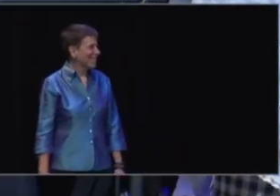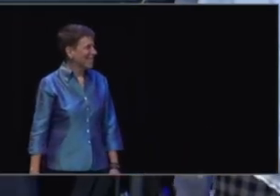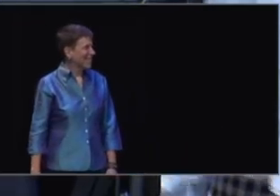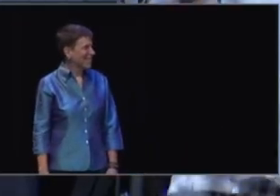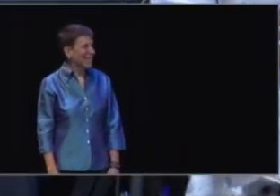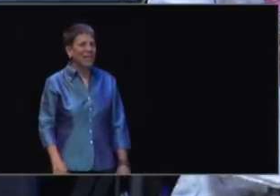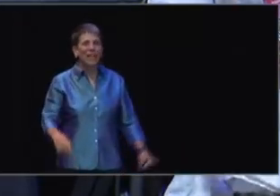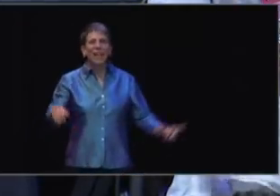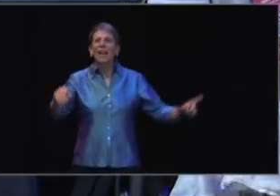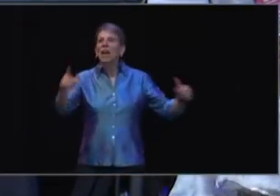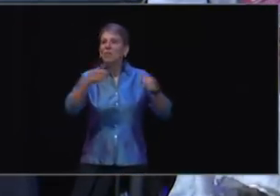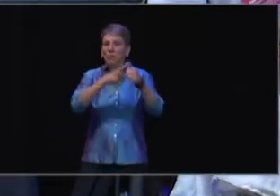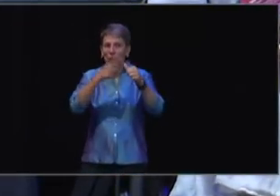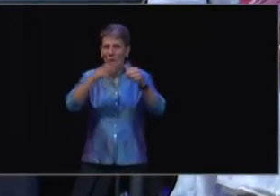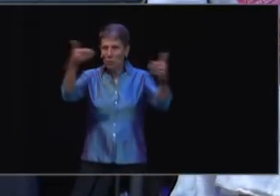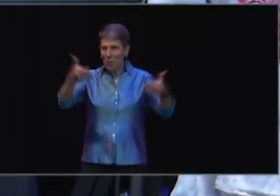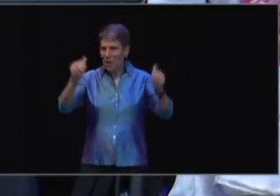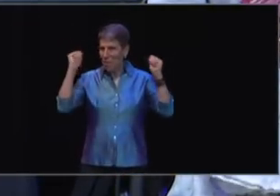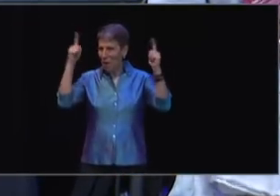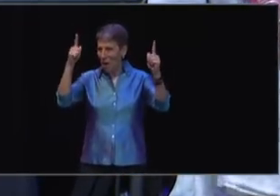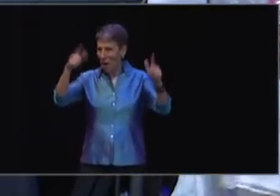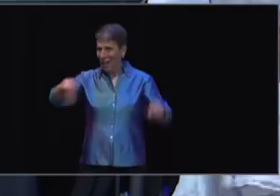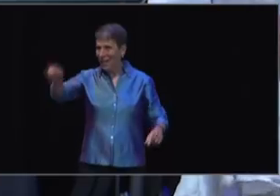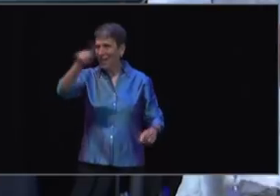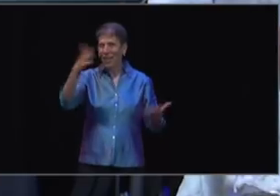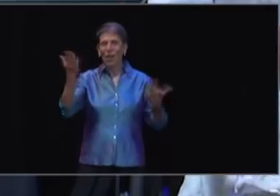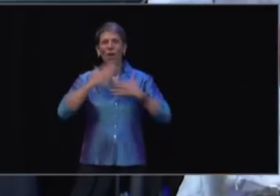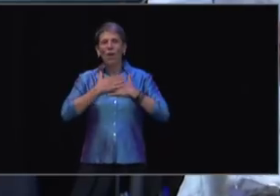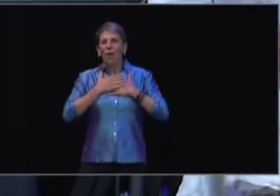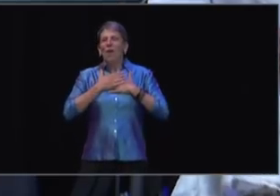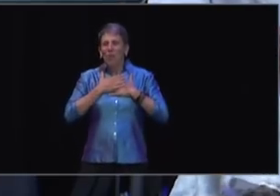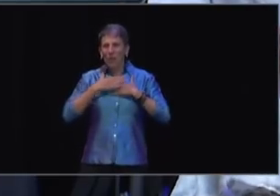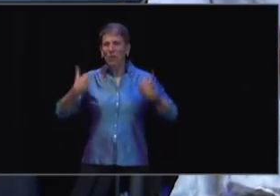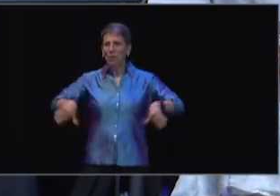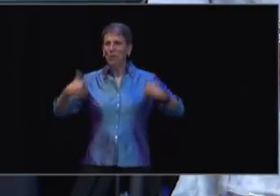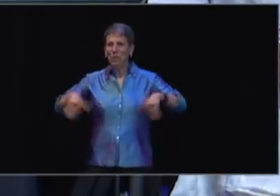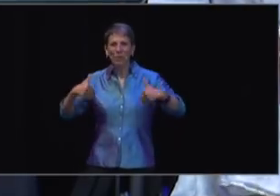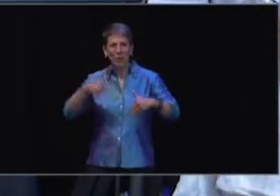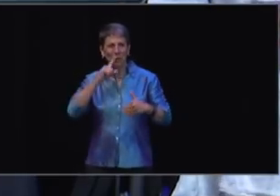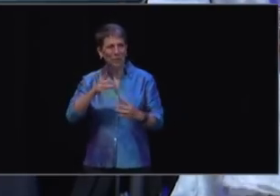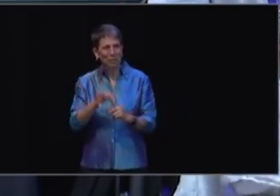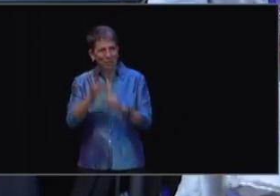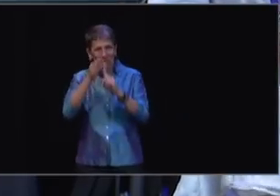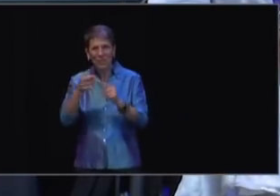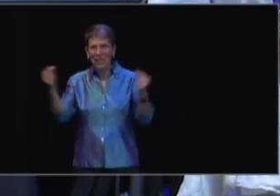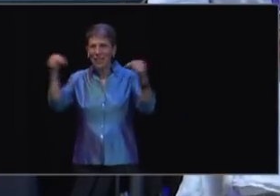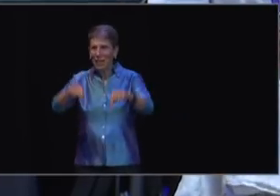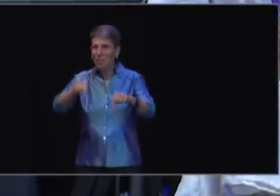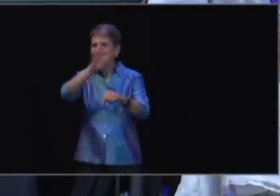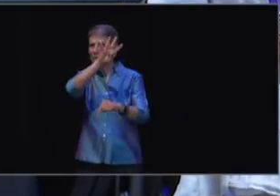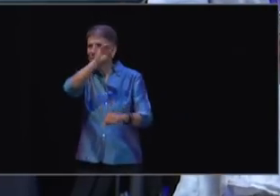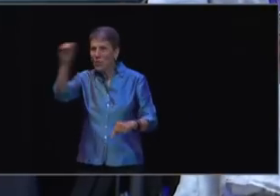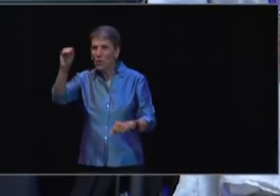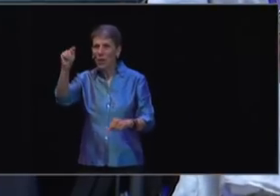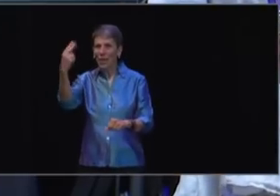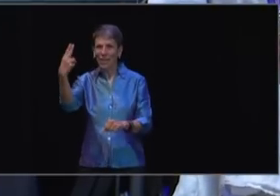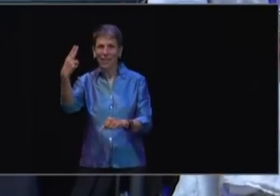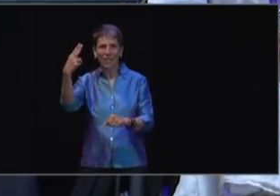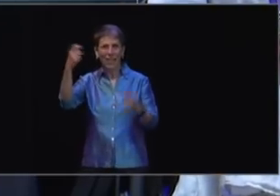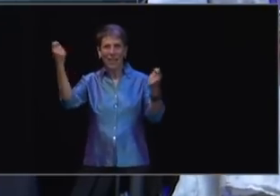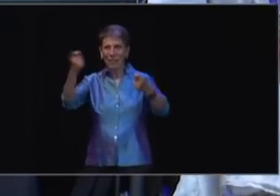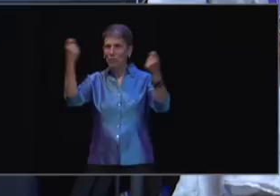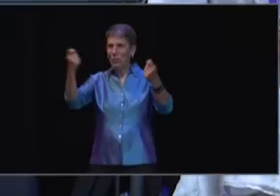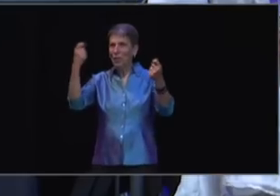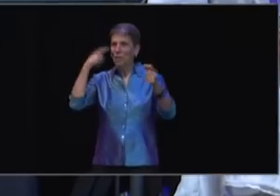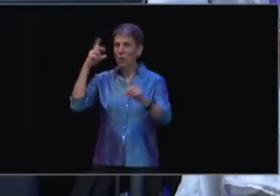We'd like to welcome you all warmly, deeply, to the 40th anniversary of